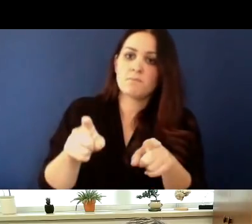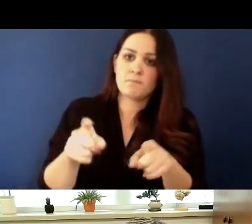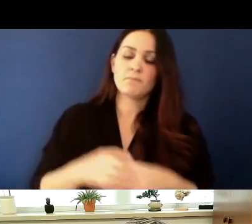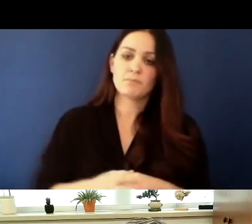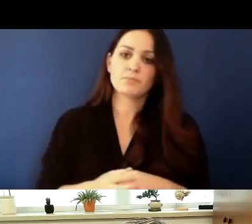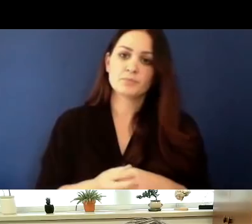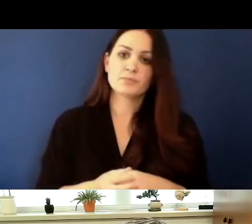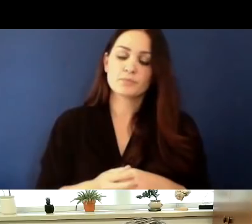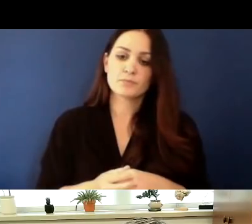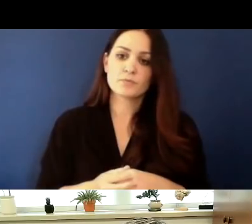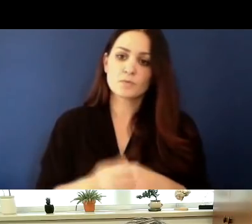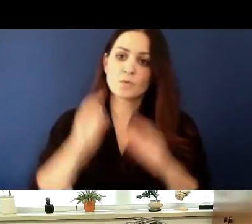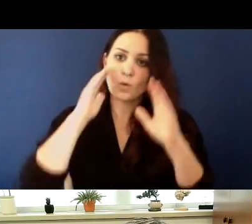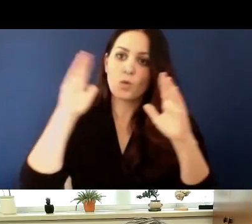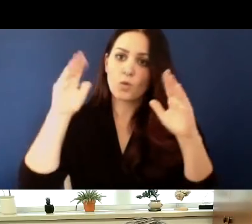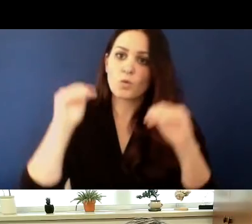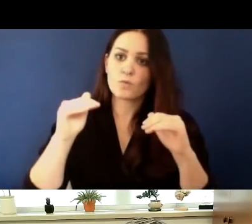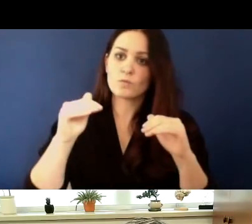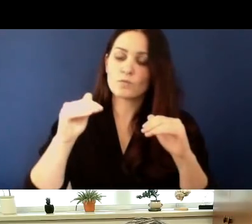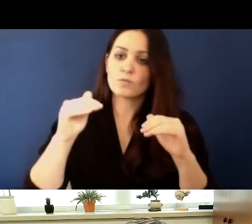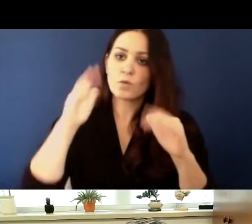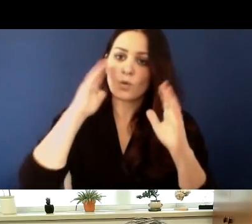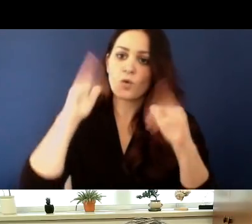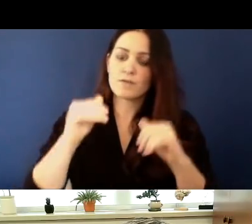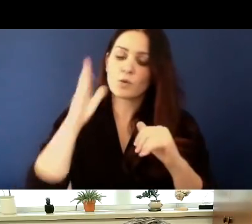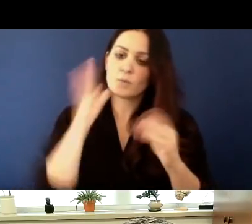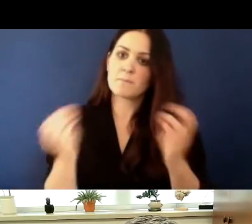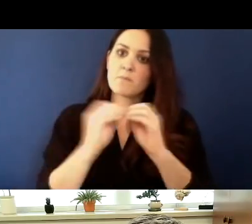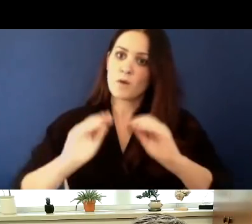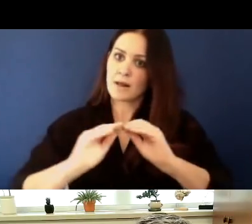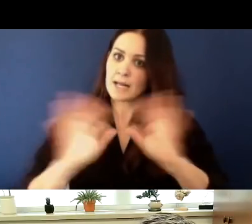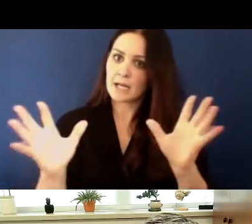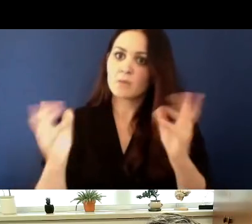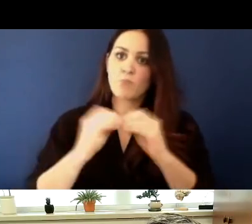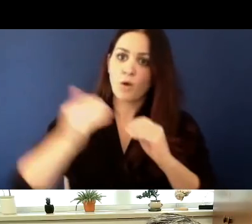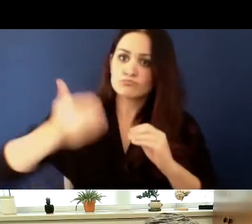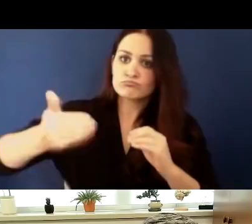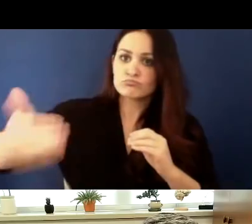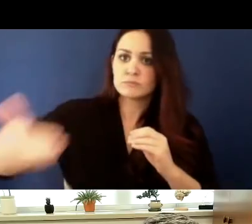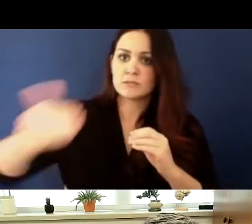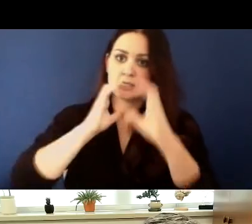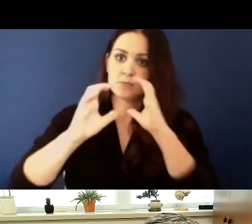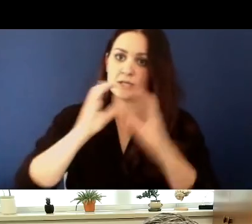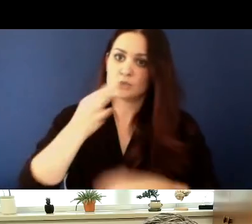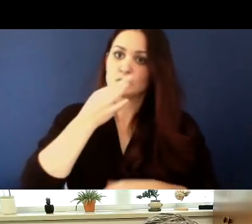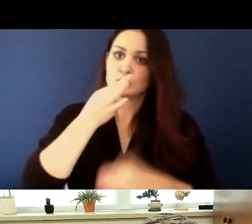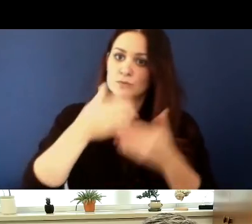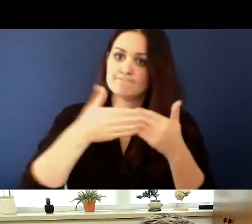we hope that you will be receiving more clear and regular communications in this realm. Next slide, please.